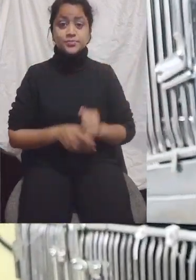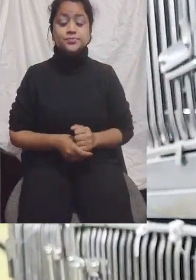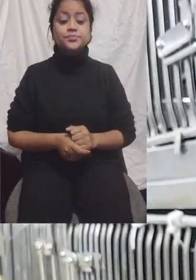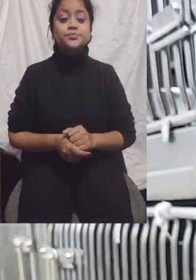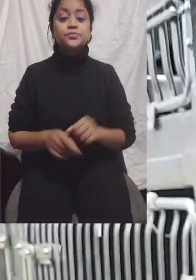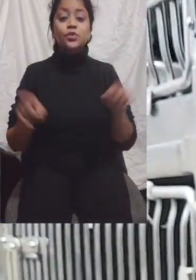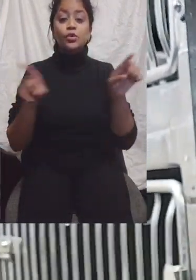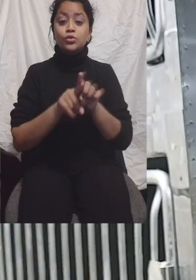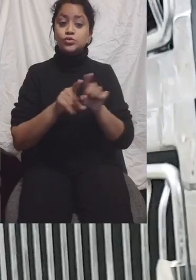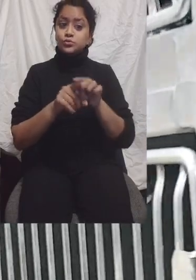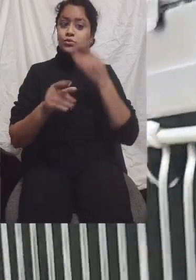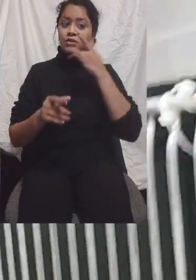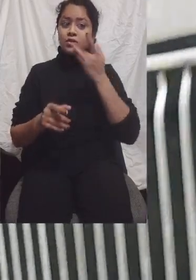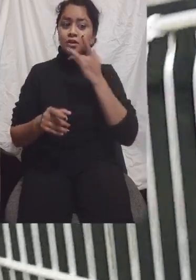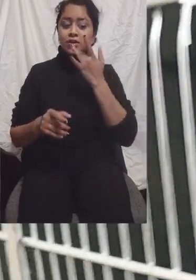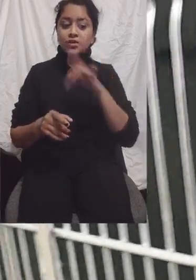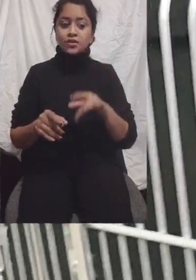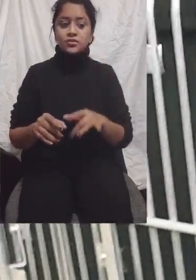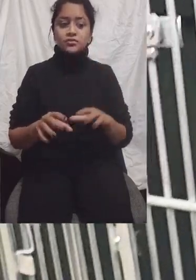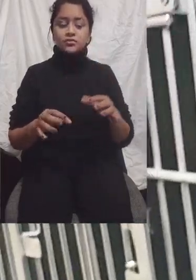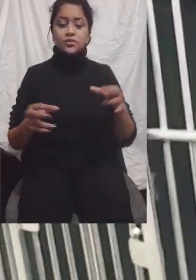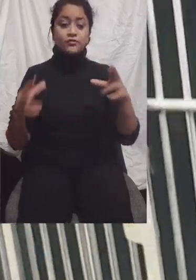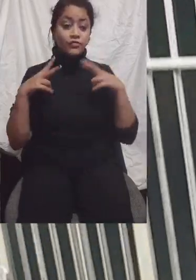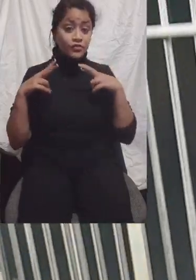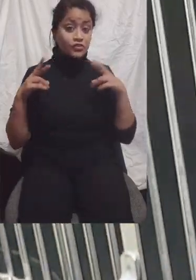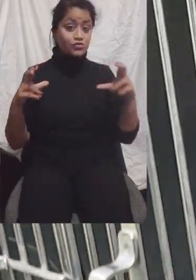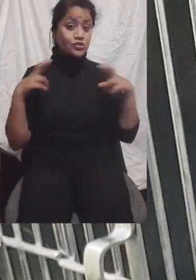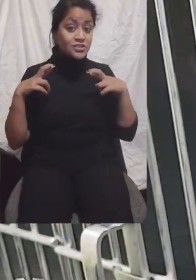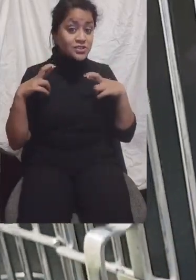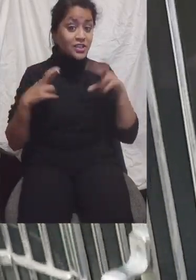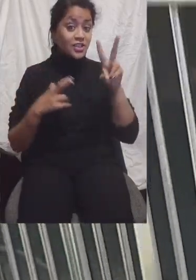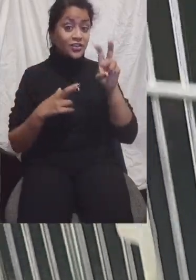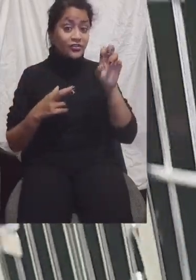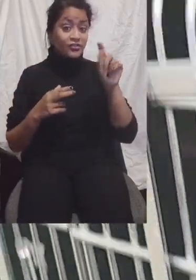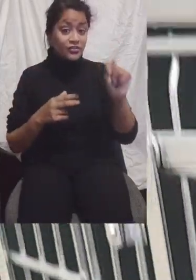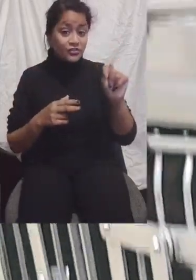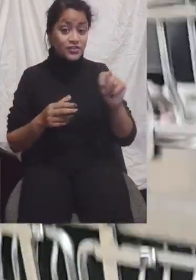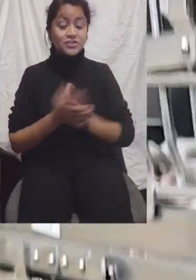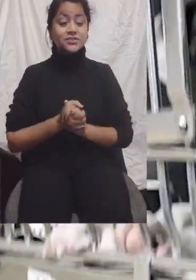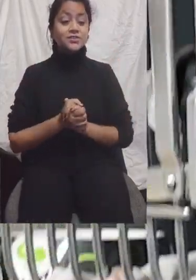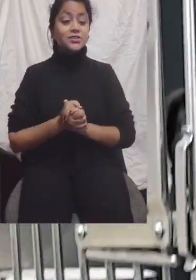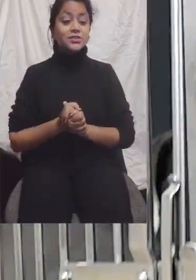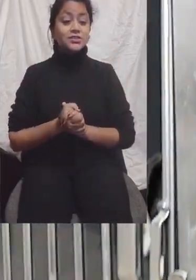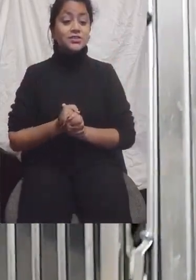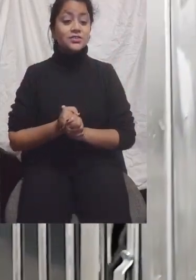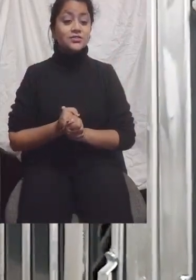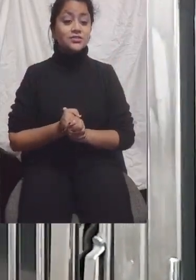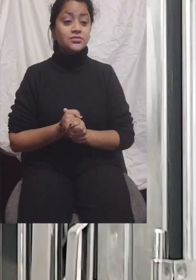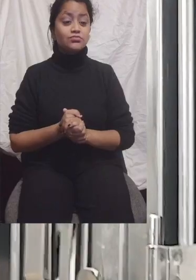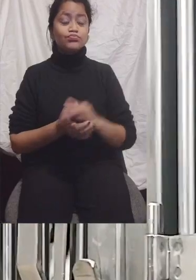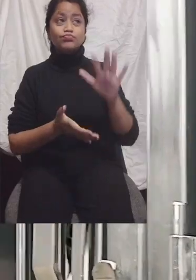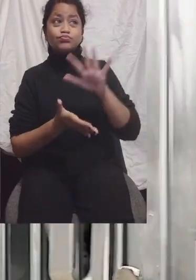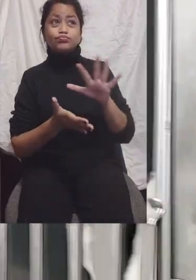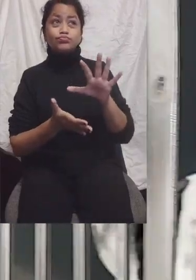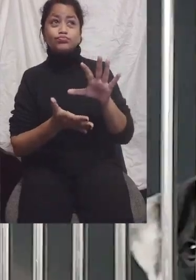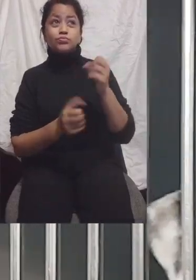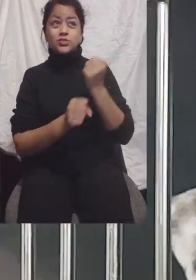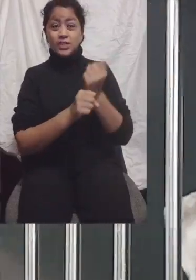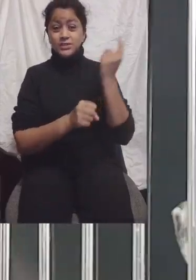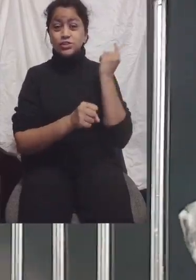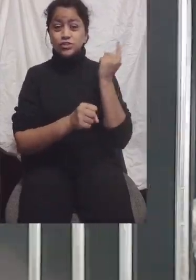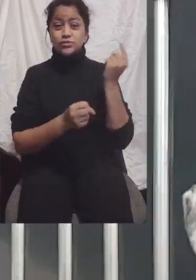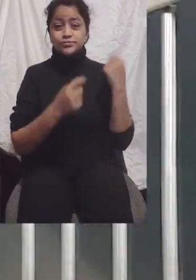pets. We're also incredibly lucky that we have a retired veterinarian who actually came on staff back end